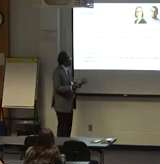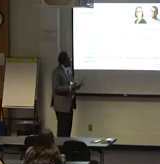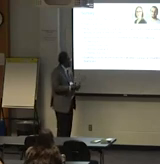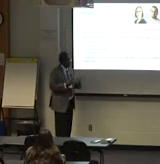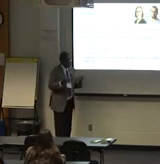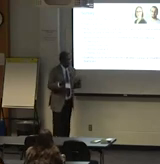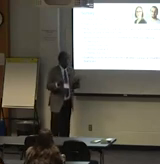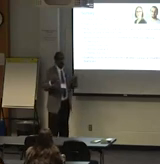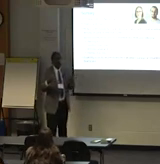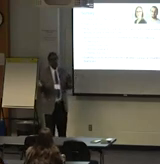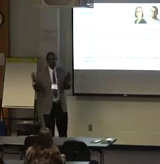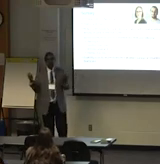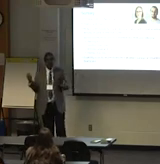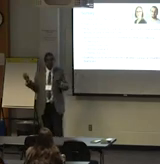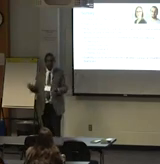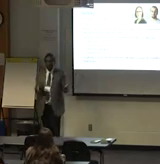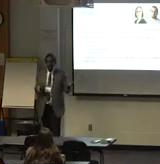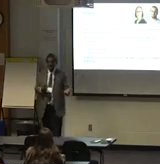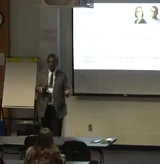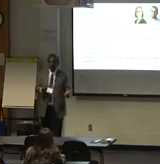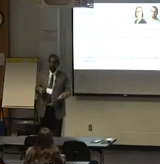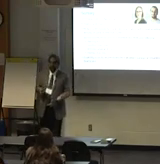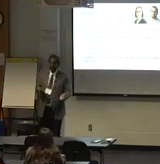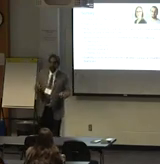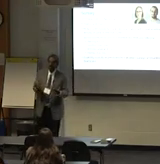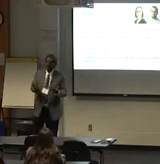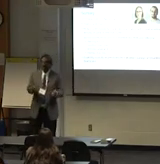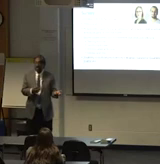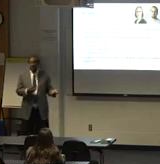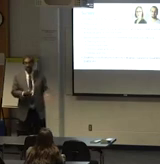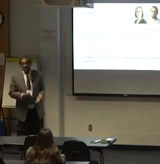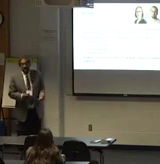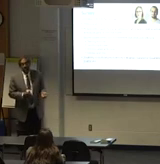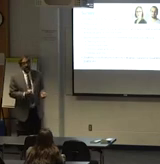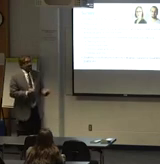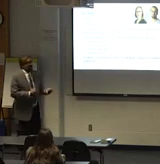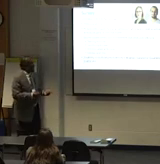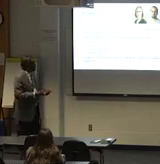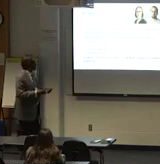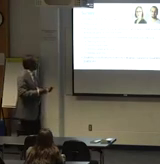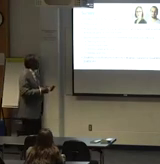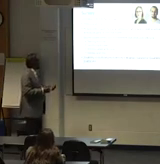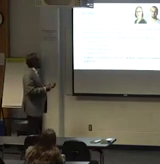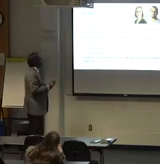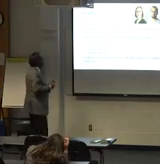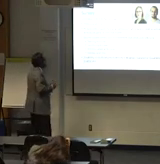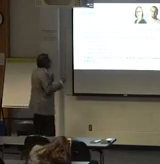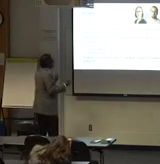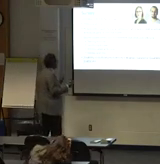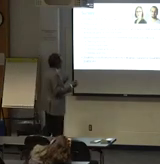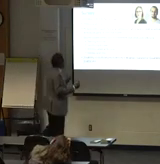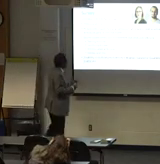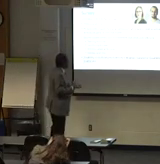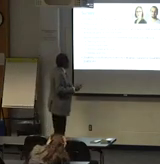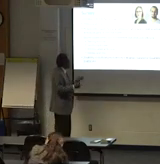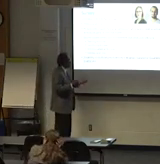to basically get people to tell us about a trip that they'd taken to a park in the last 3 years and what worked